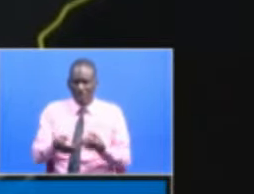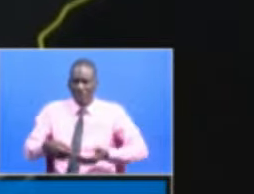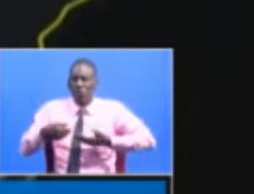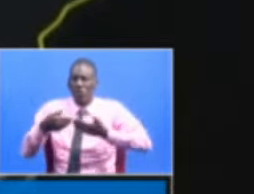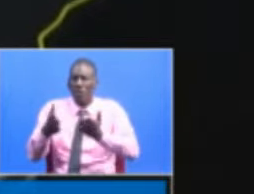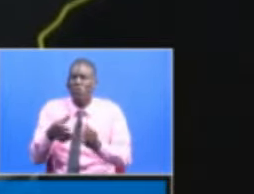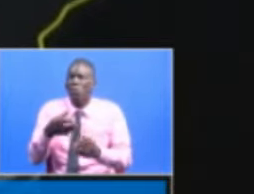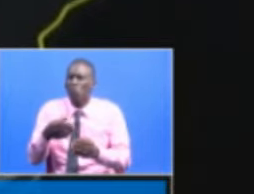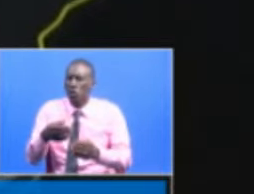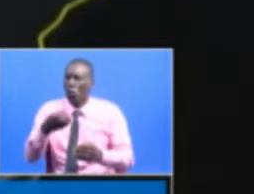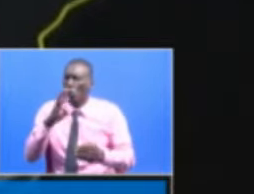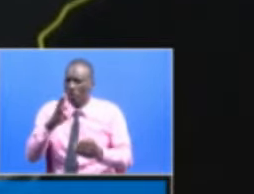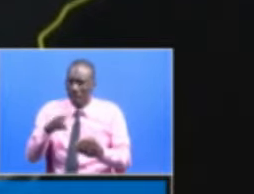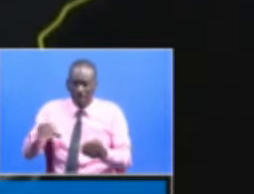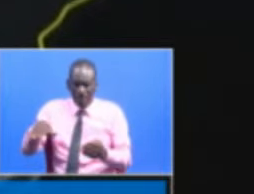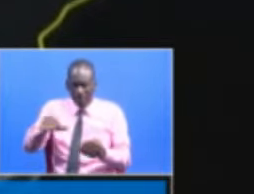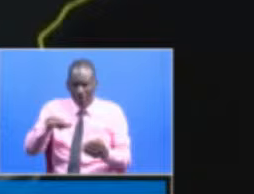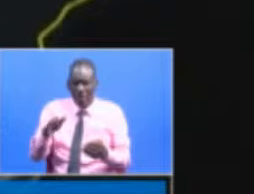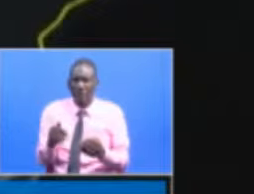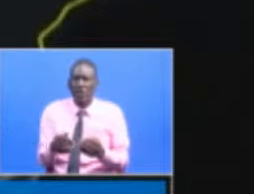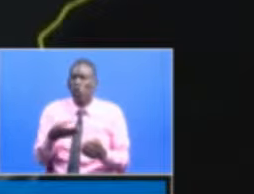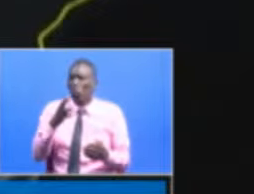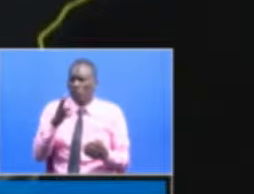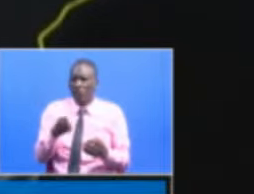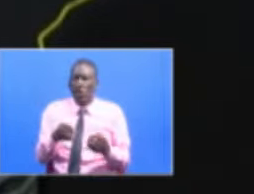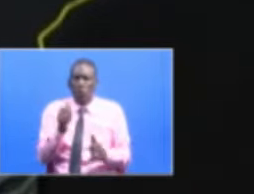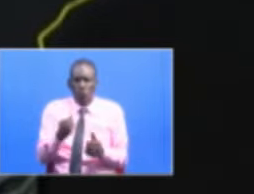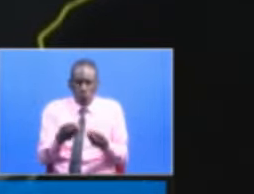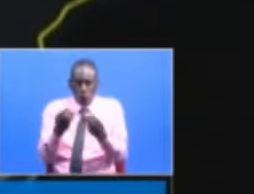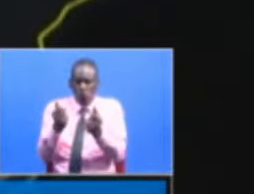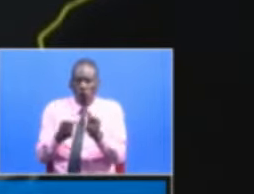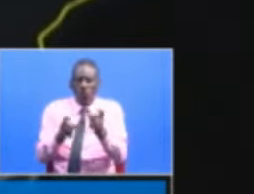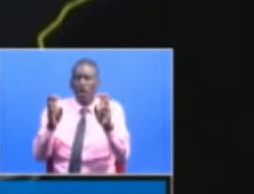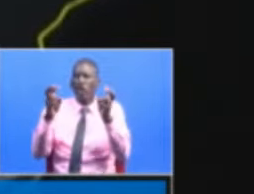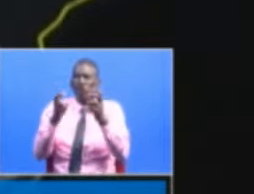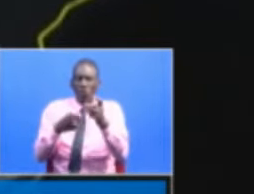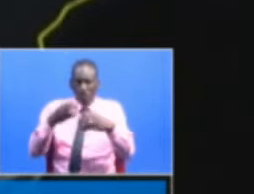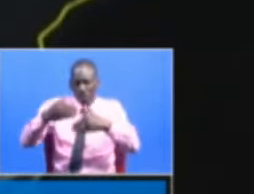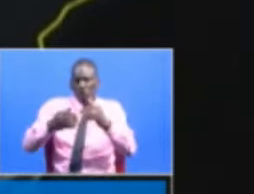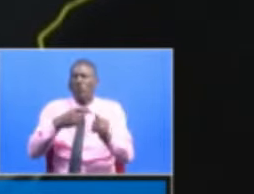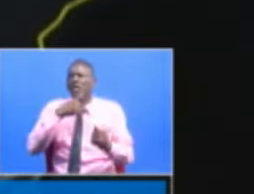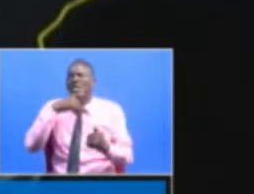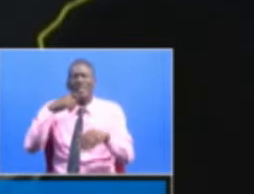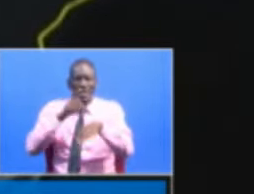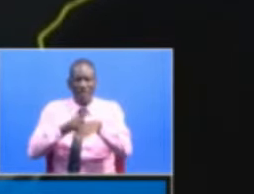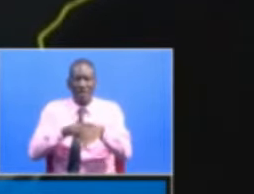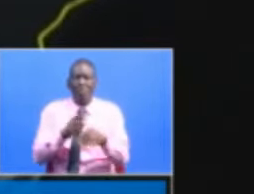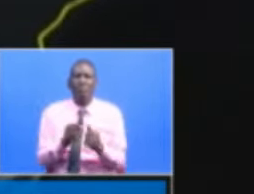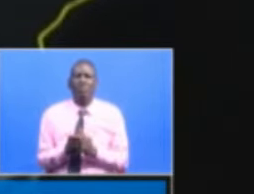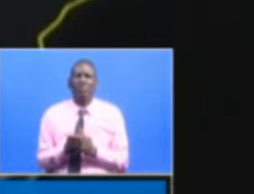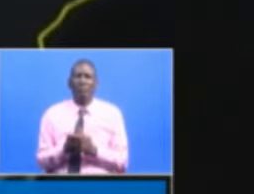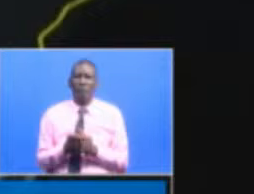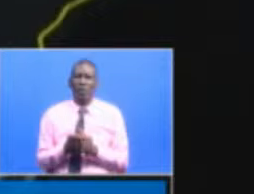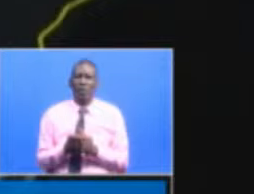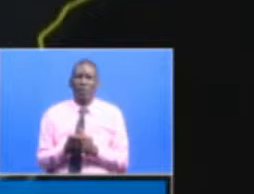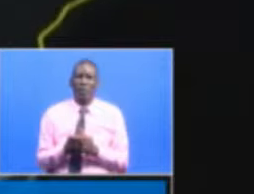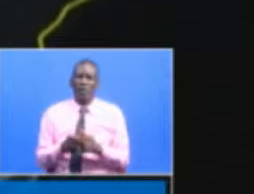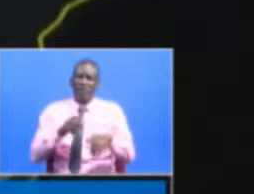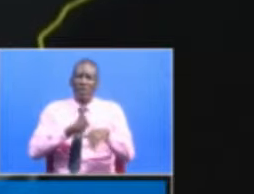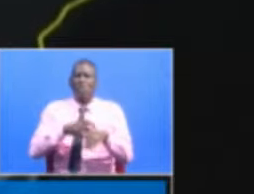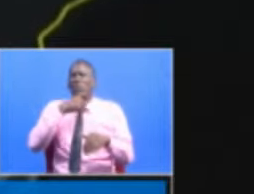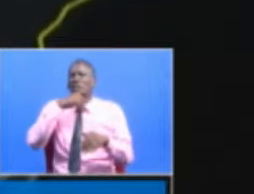sources that will curb the issues that related to the drought during an impending drought that